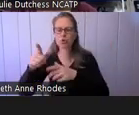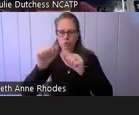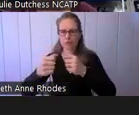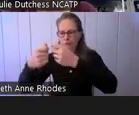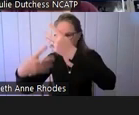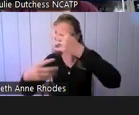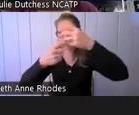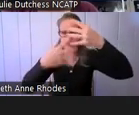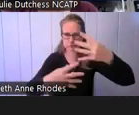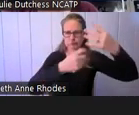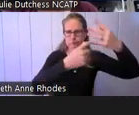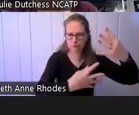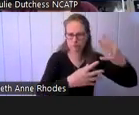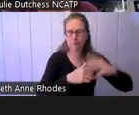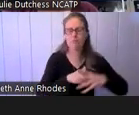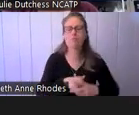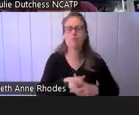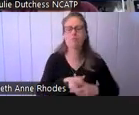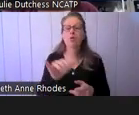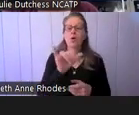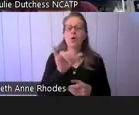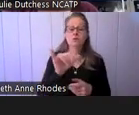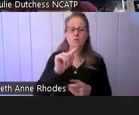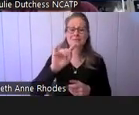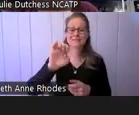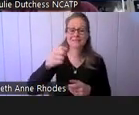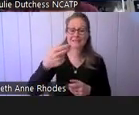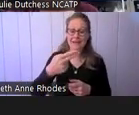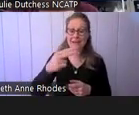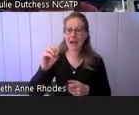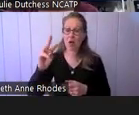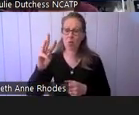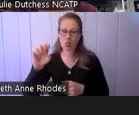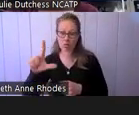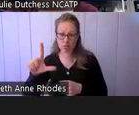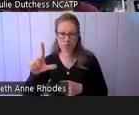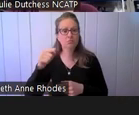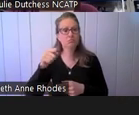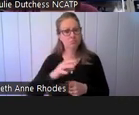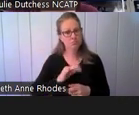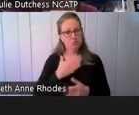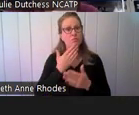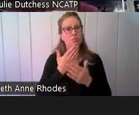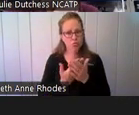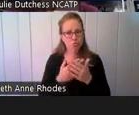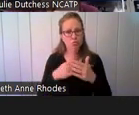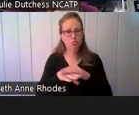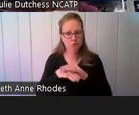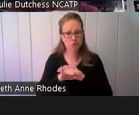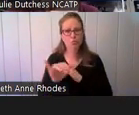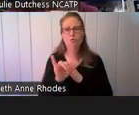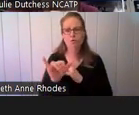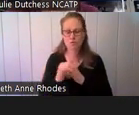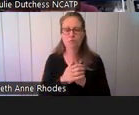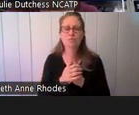have there. And then also Tech Out is a really nice resource where you can go there and you can click on apps